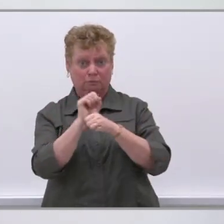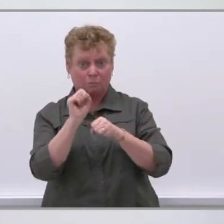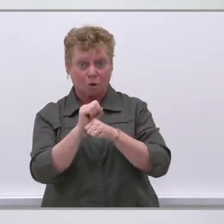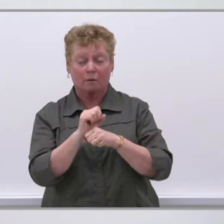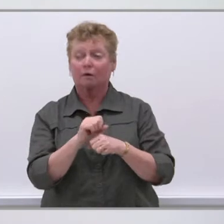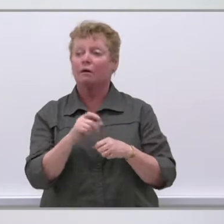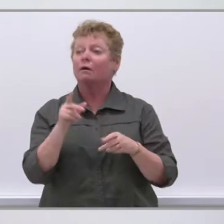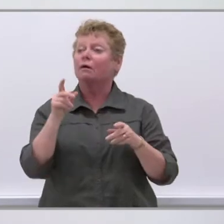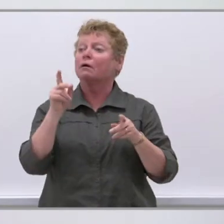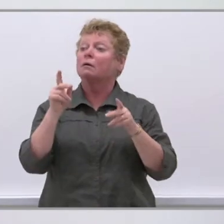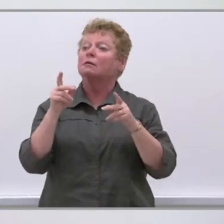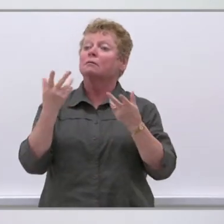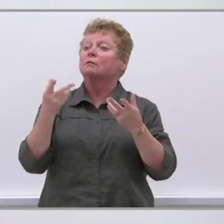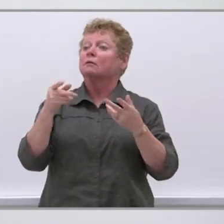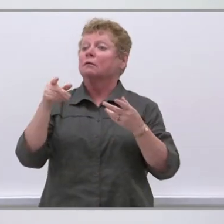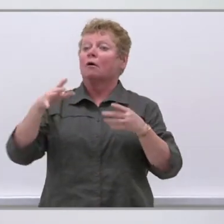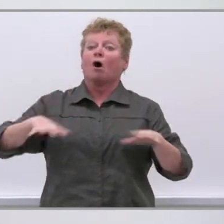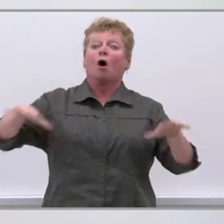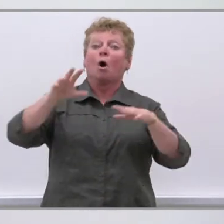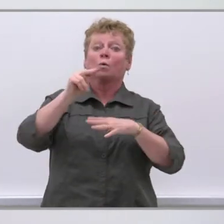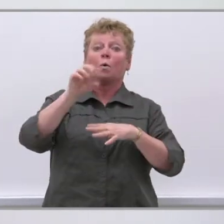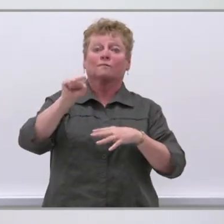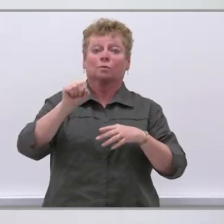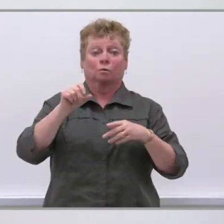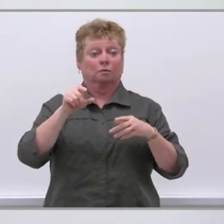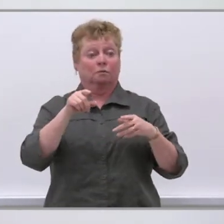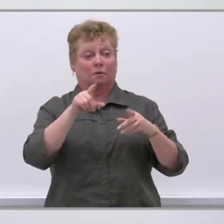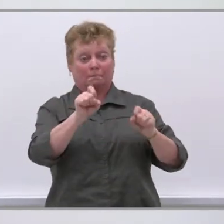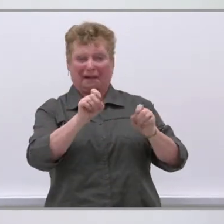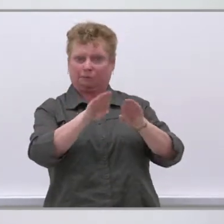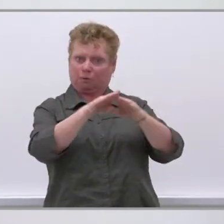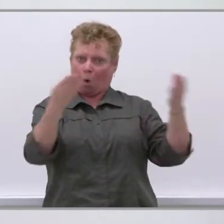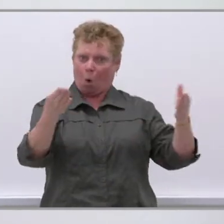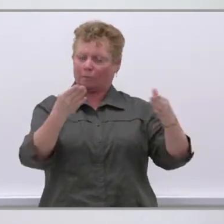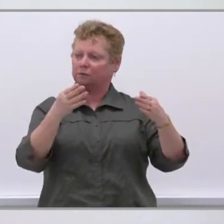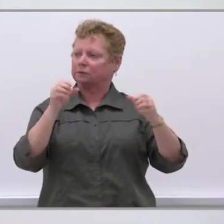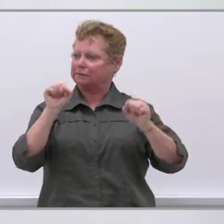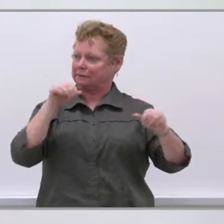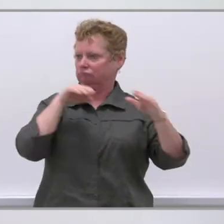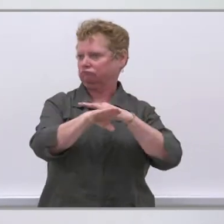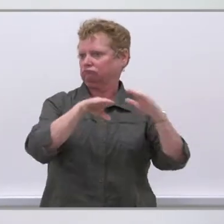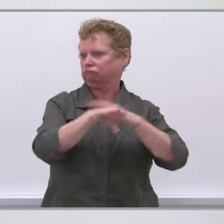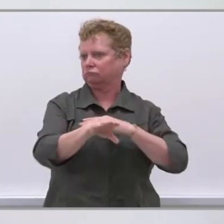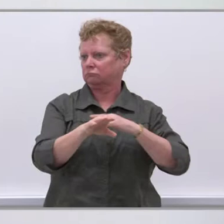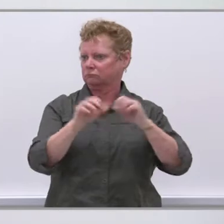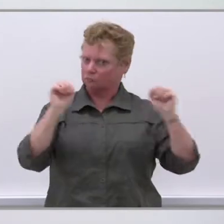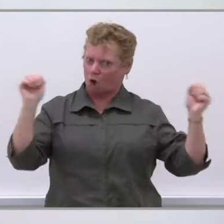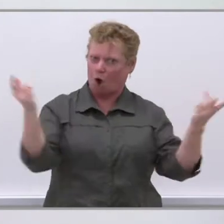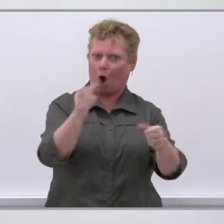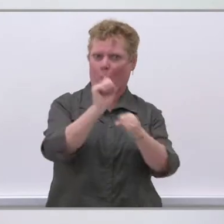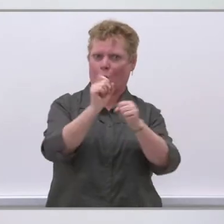workplaces in Nova Scotia must be open, inclusive, and accessible.